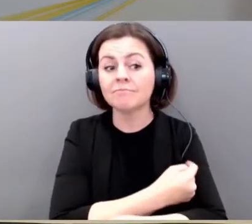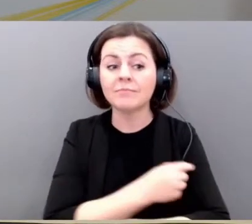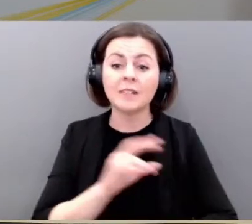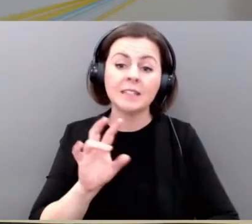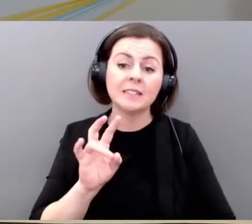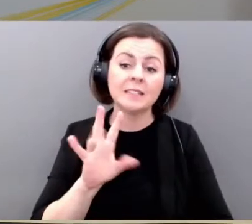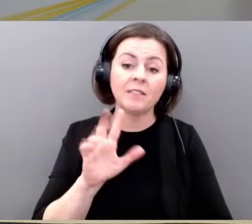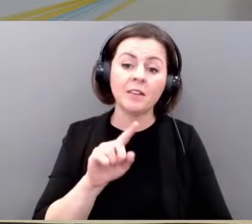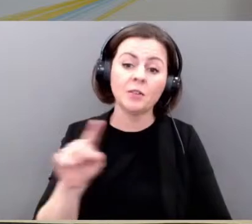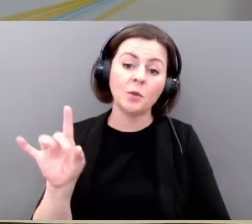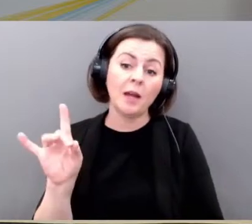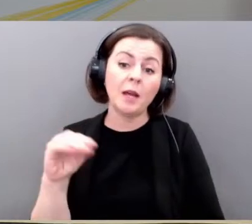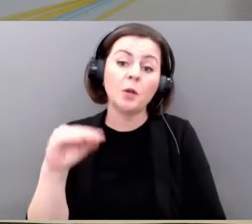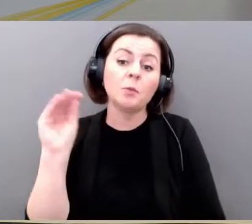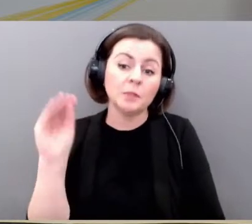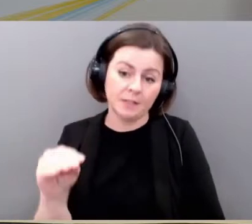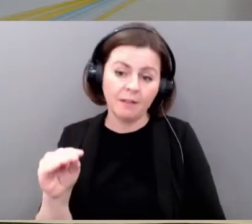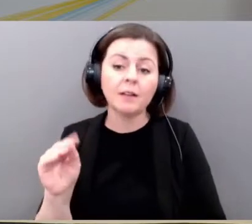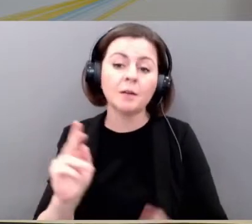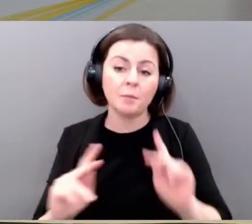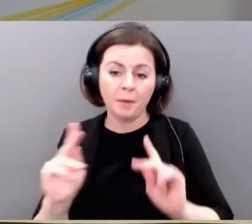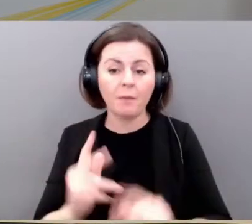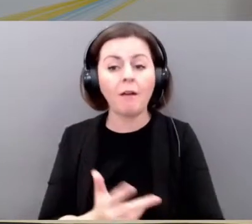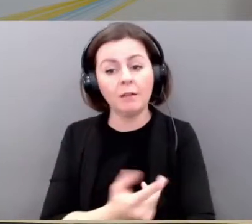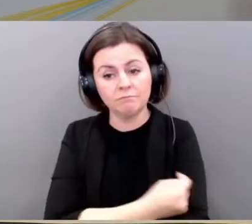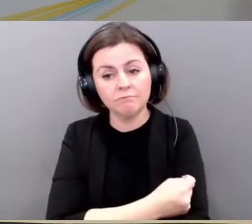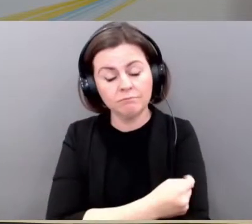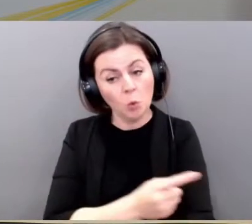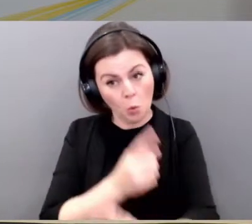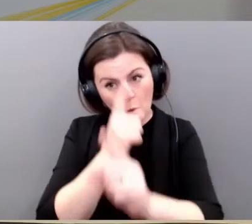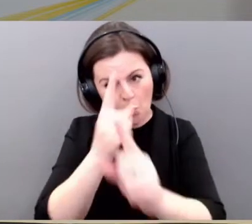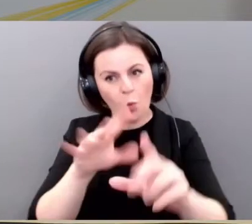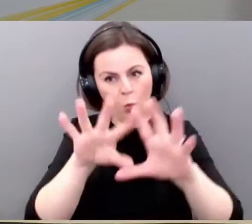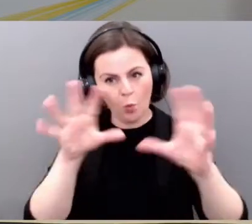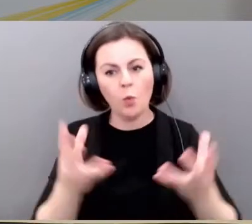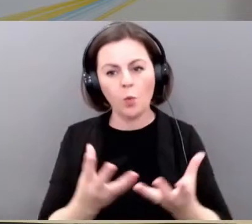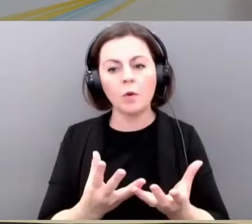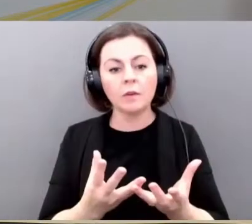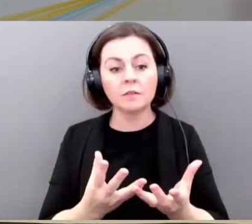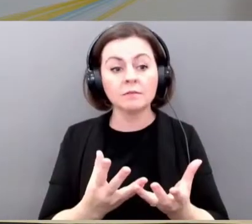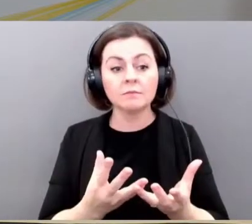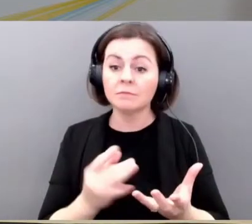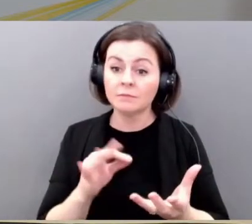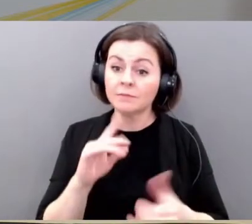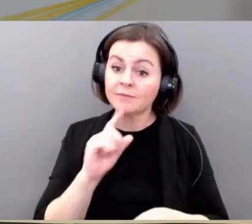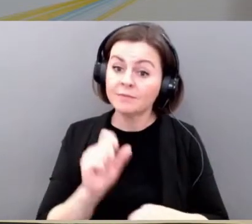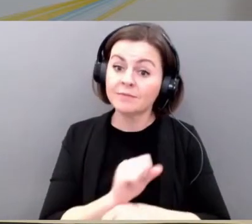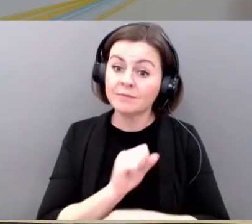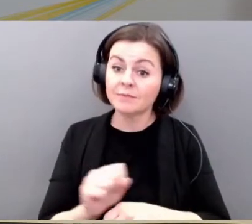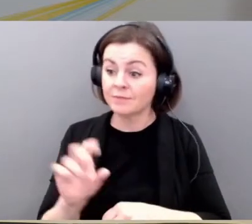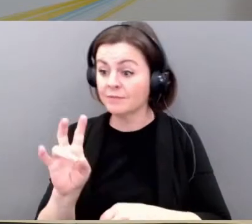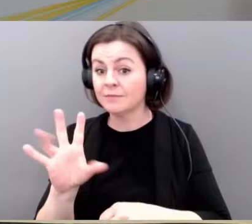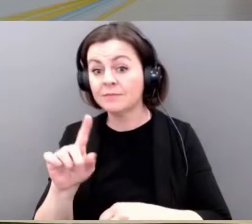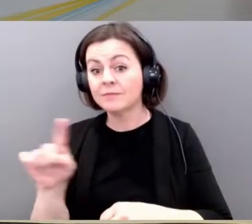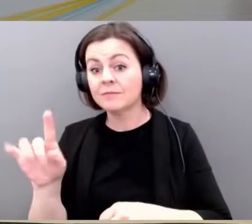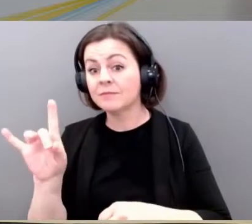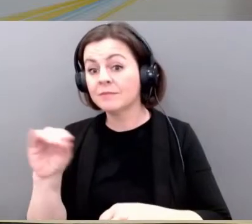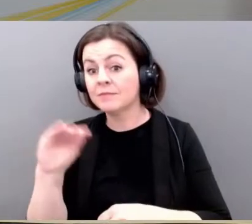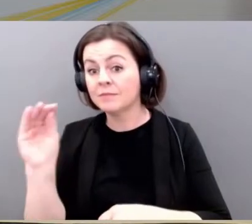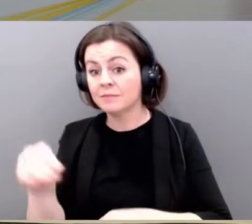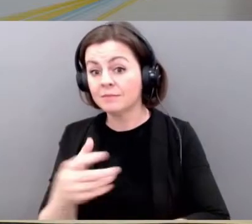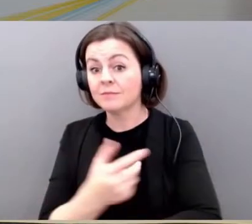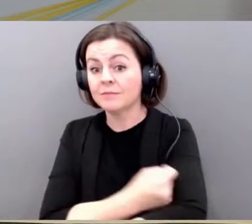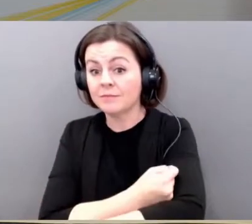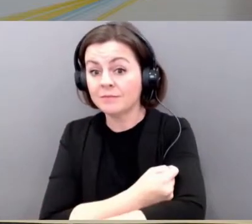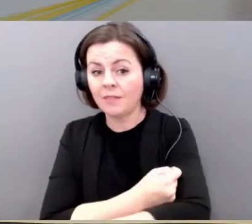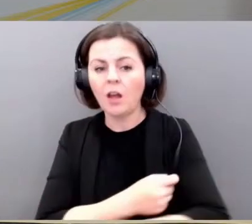vaccine. And if we can, this will protect all of us and those who may not be